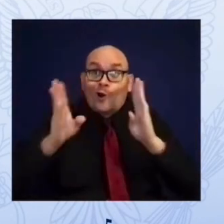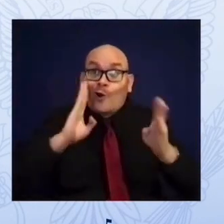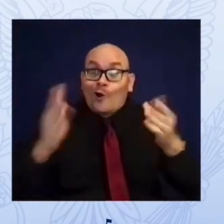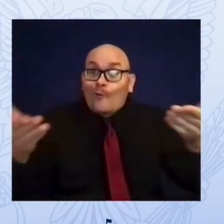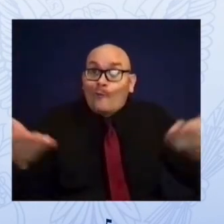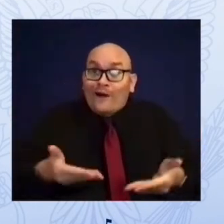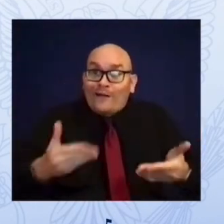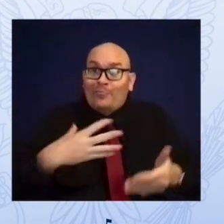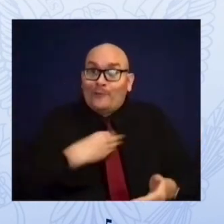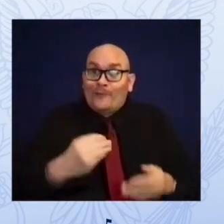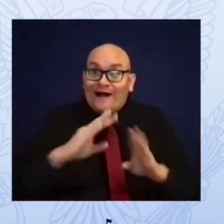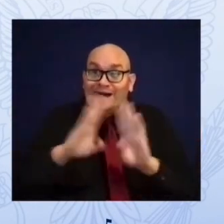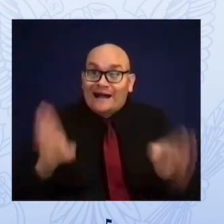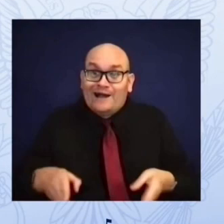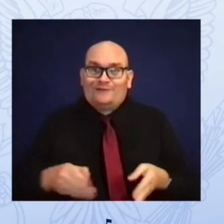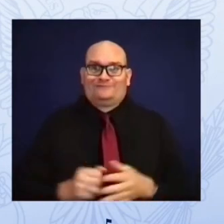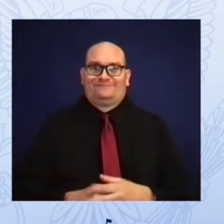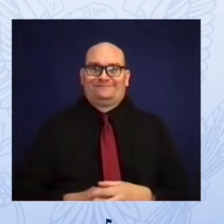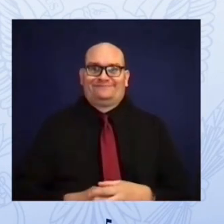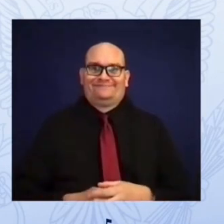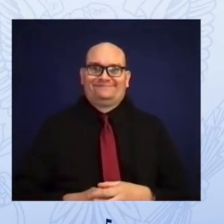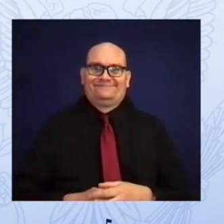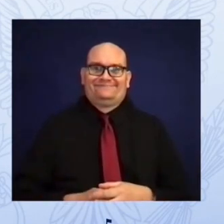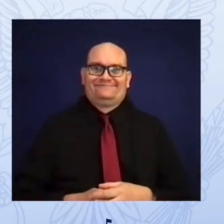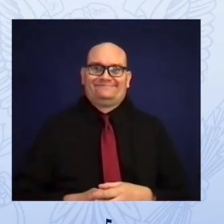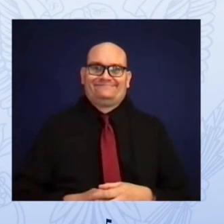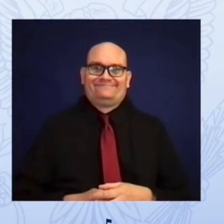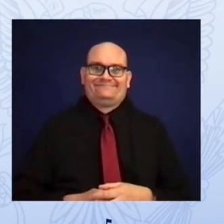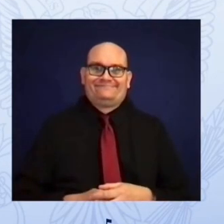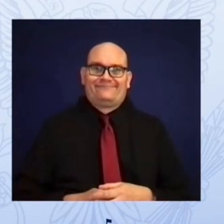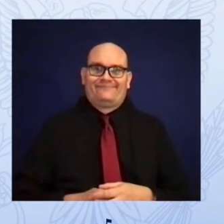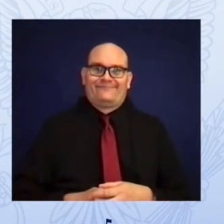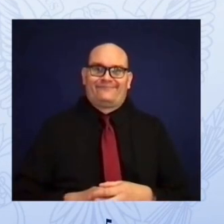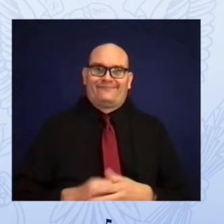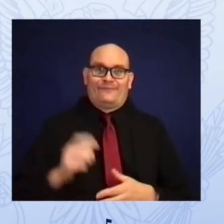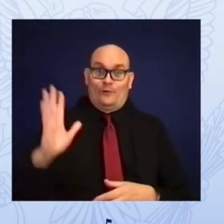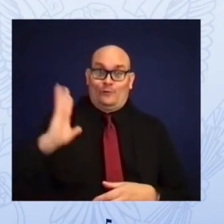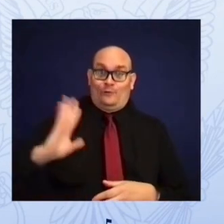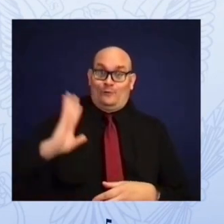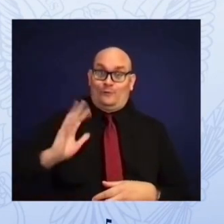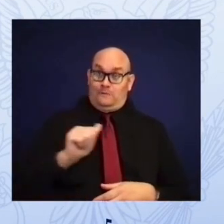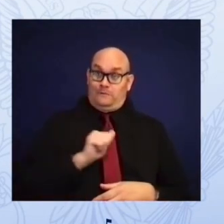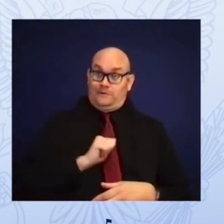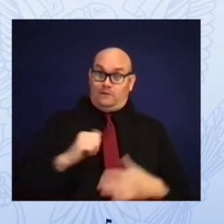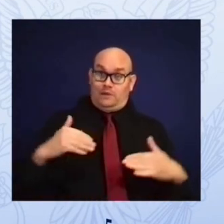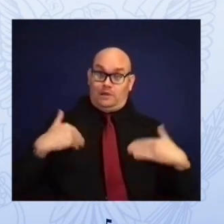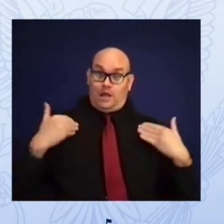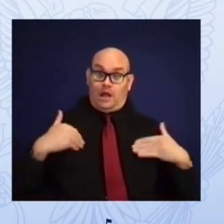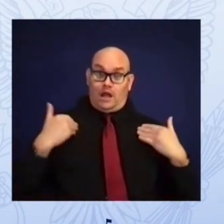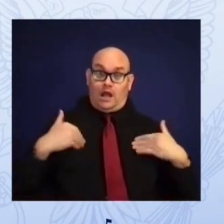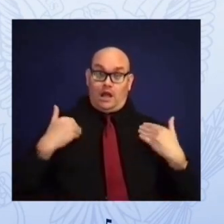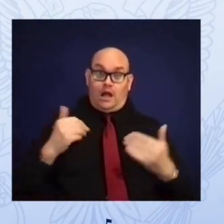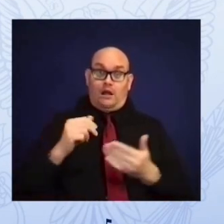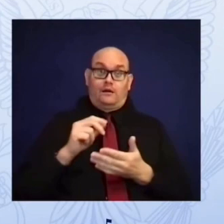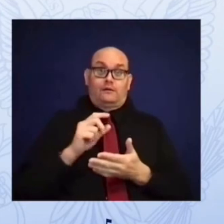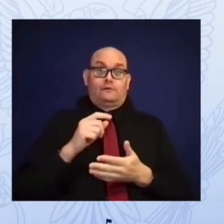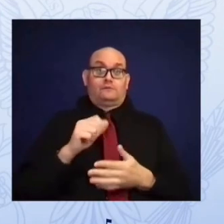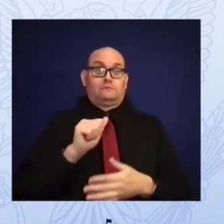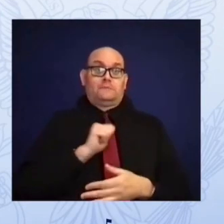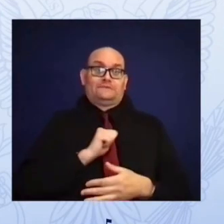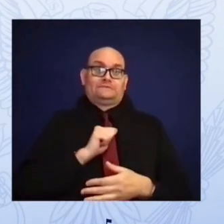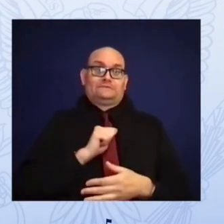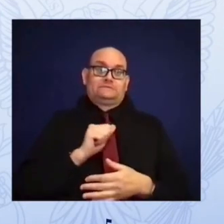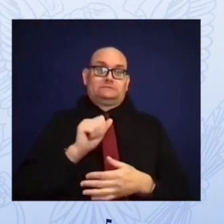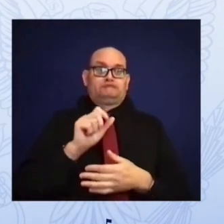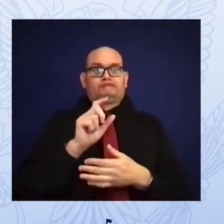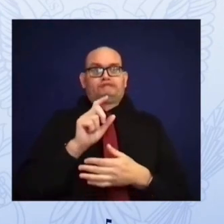When I was young, I'd walk to our local library every 2 weeks and take home as many books as I